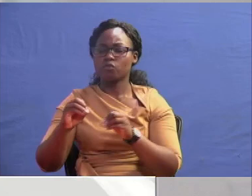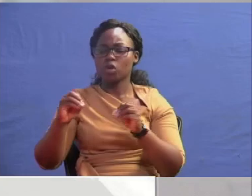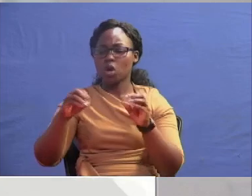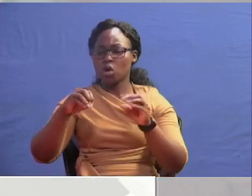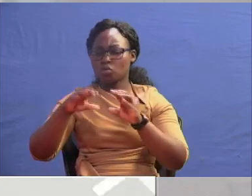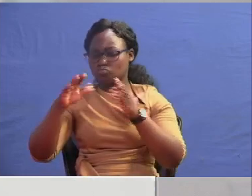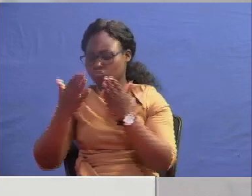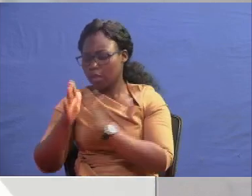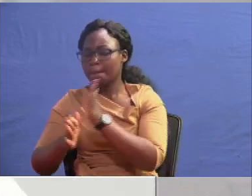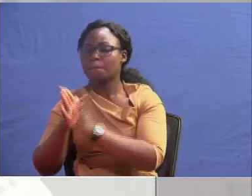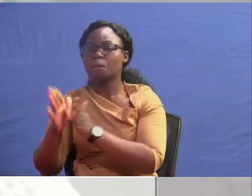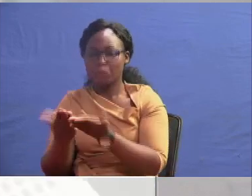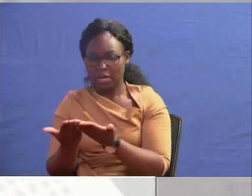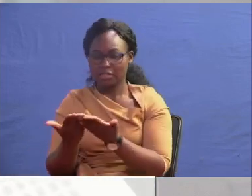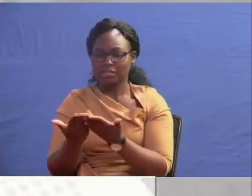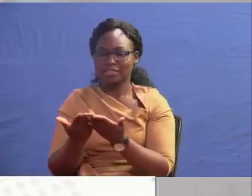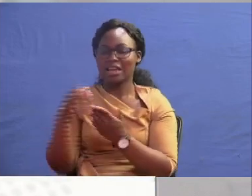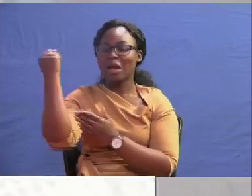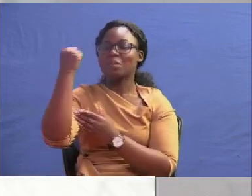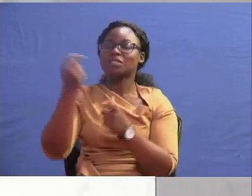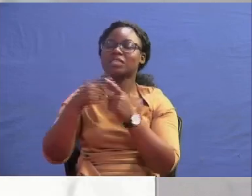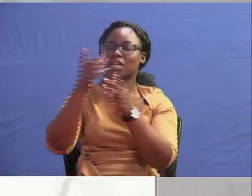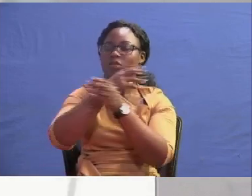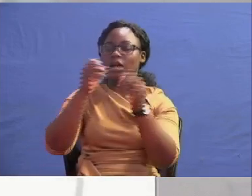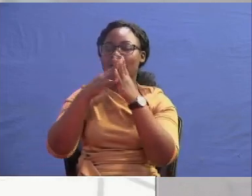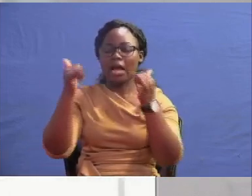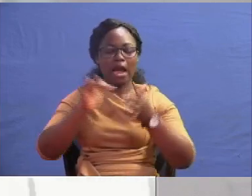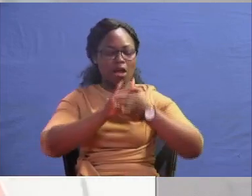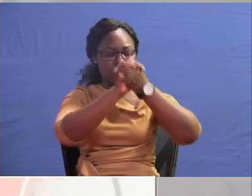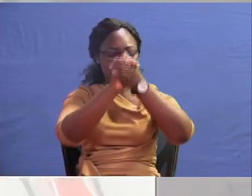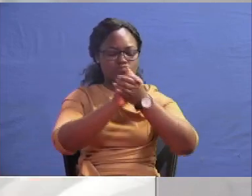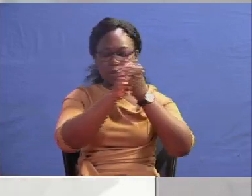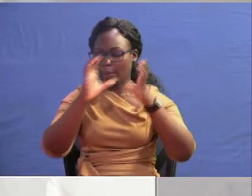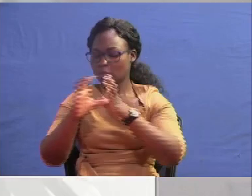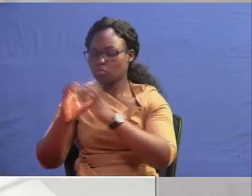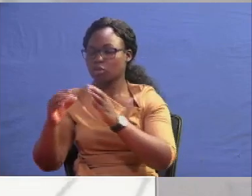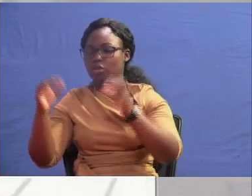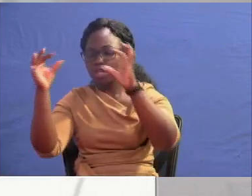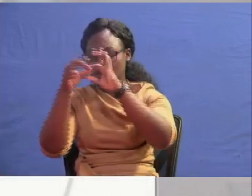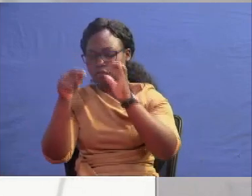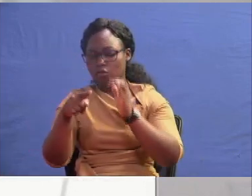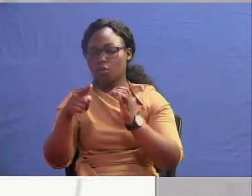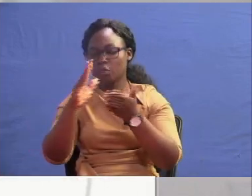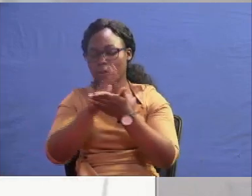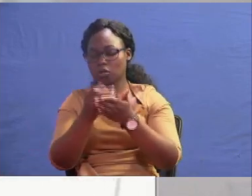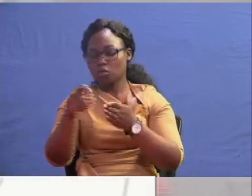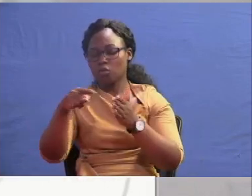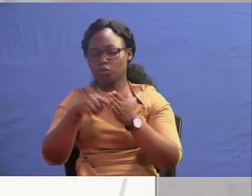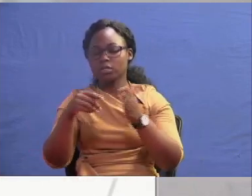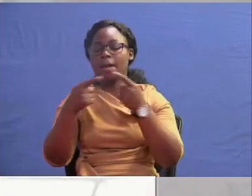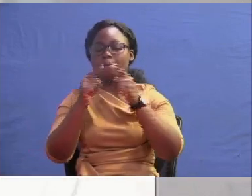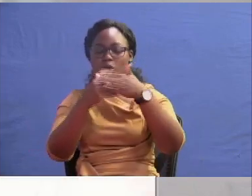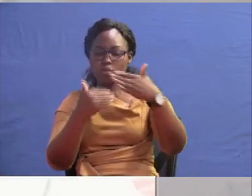the trips of the president. And Jubilee Party will form a very big part of this. Mm-hmm. But before that,